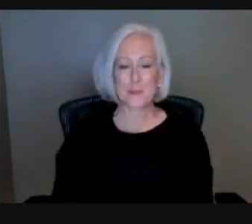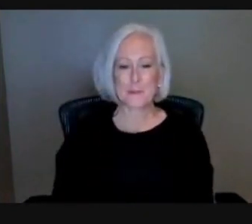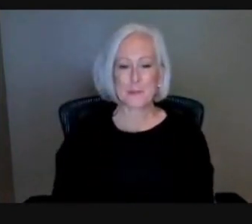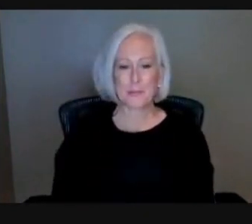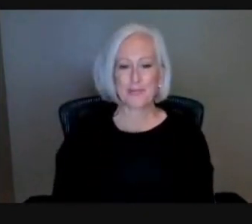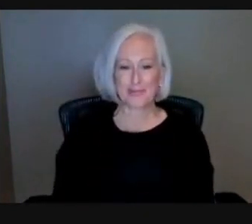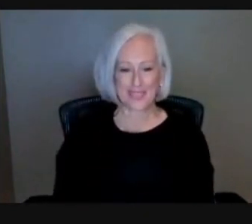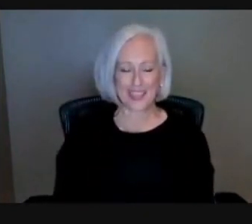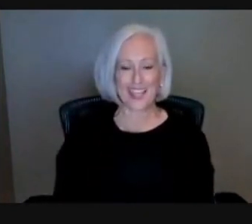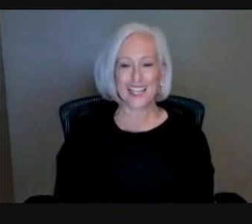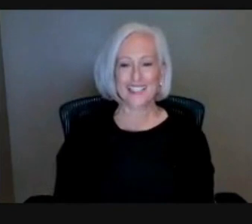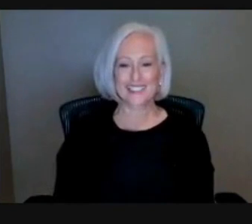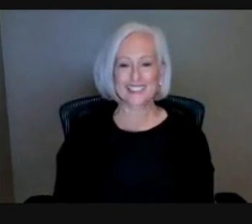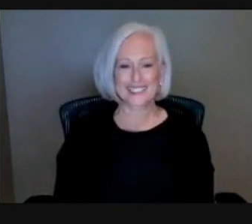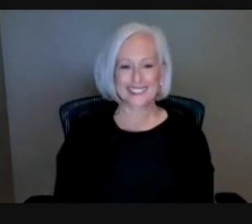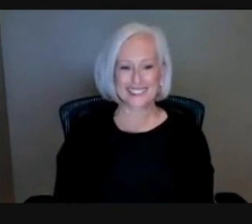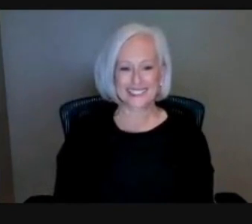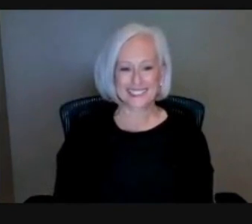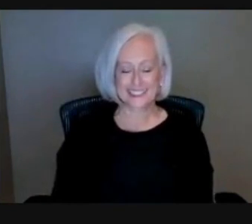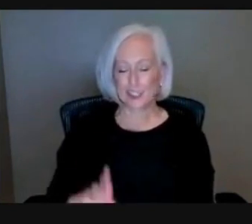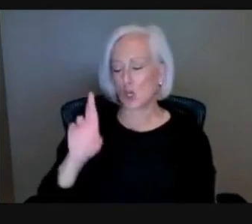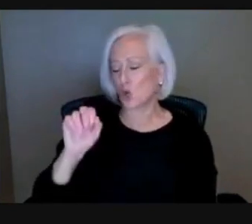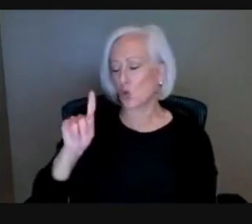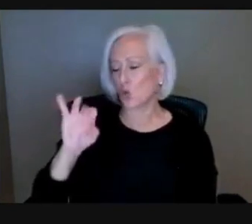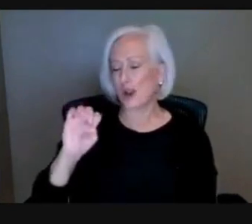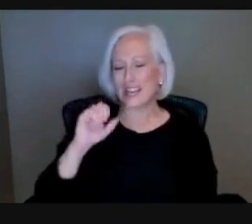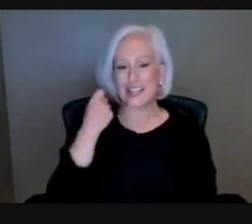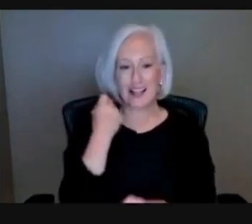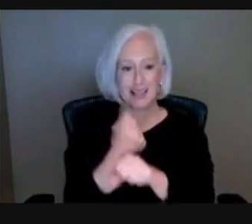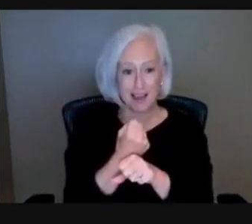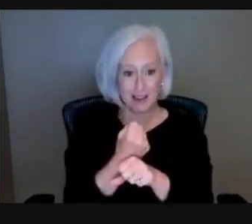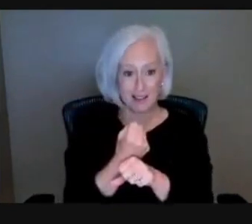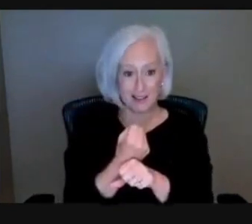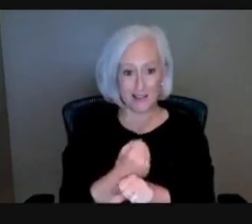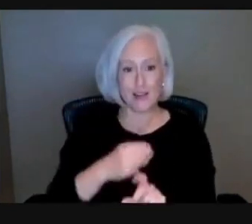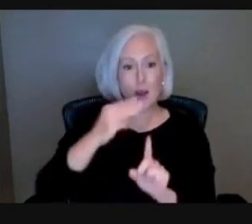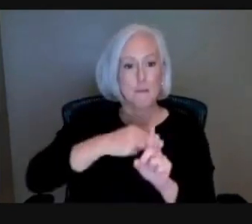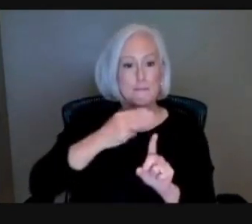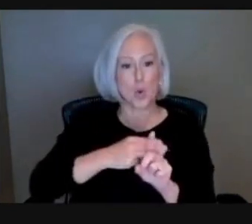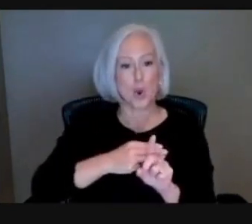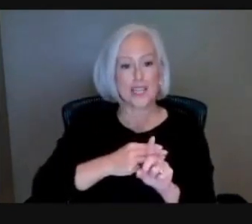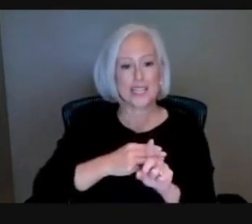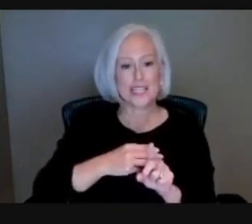Whoa. Rate lock and mortgage discount points. When you